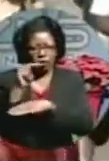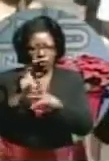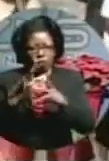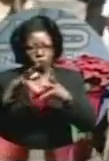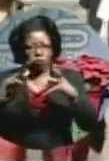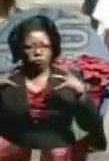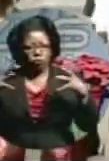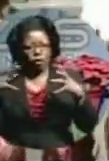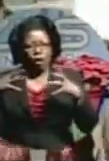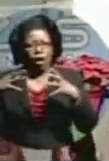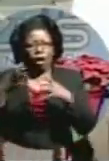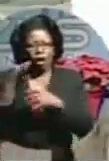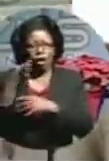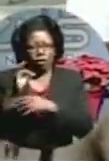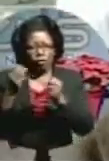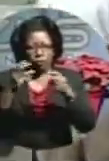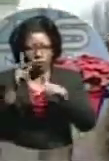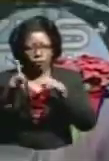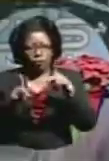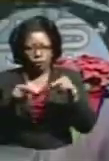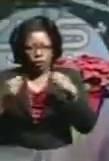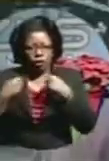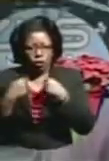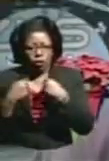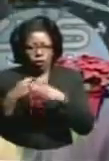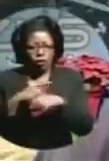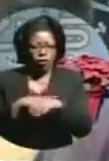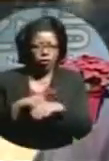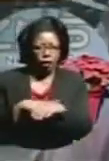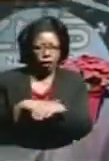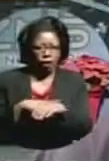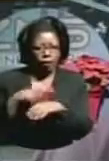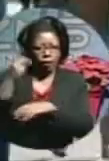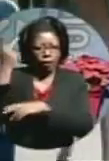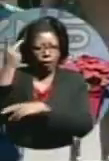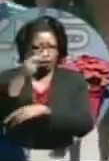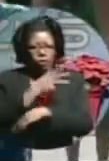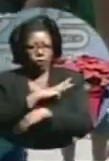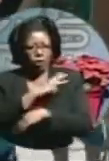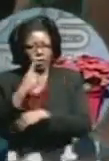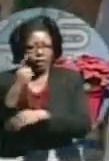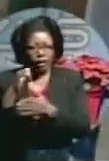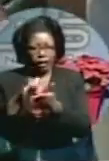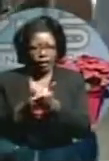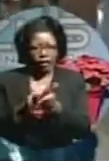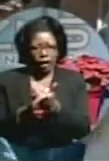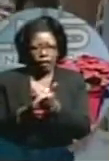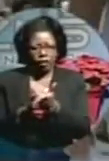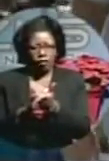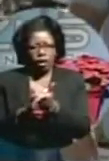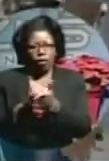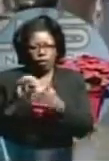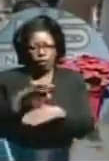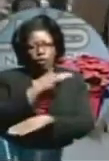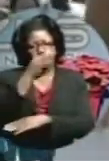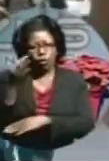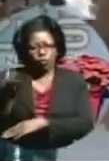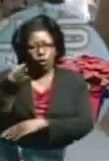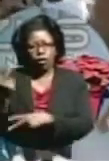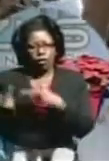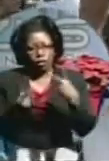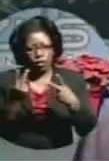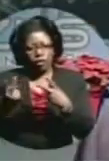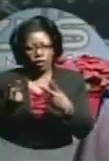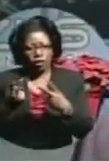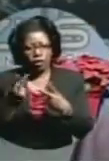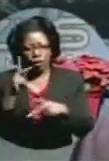visitor numbers for the fall and winter periods. Port Controller Commander Patrick McNeil says so far, for the fall, visitor numbers are really picking